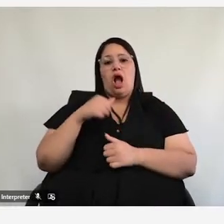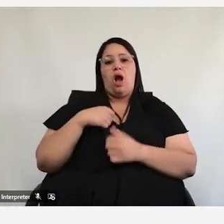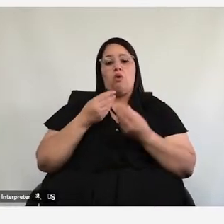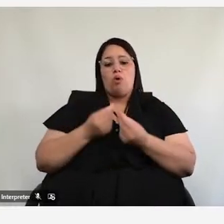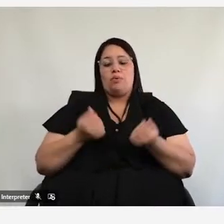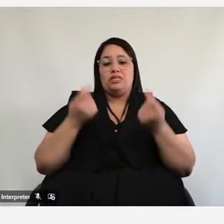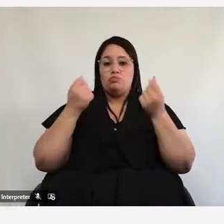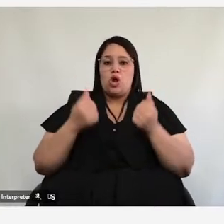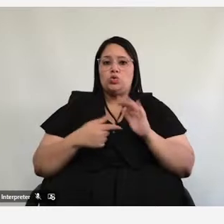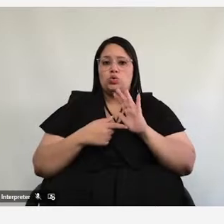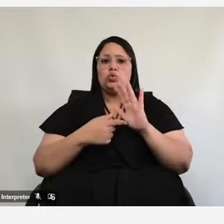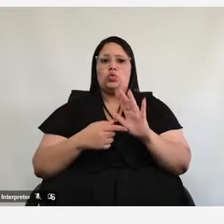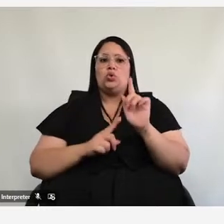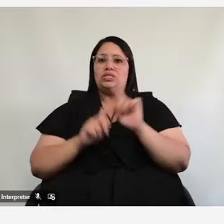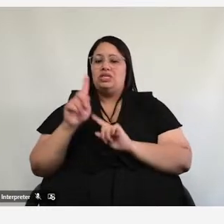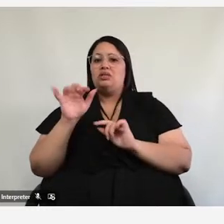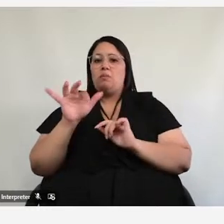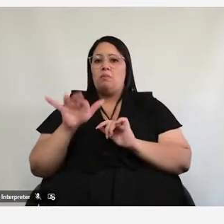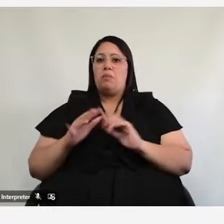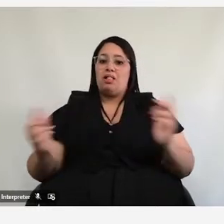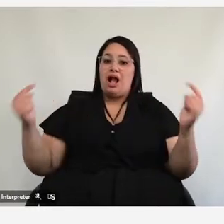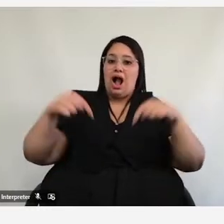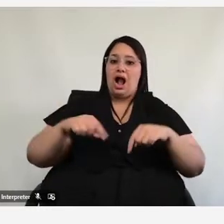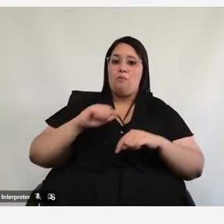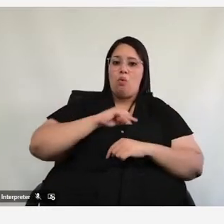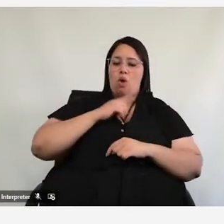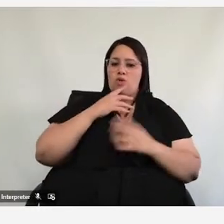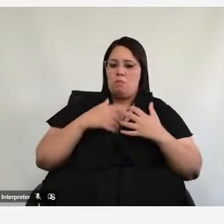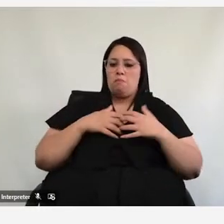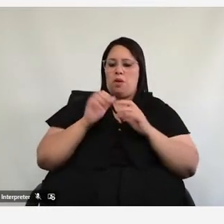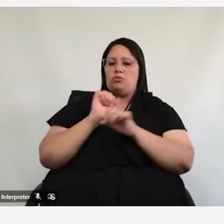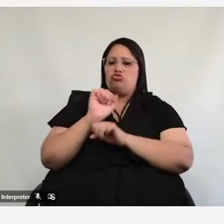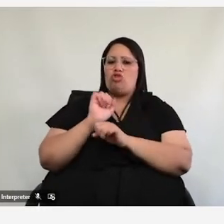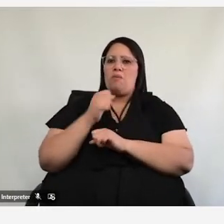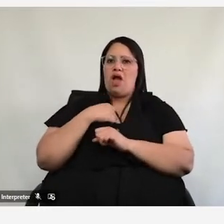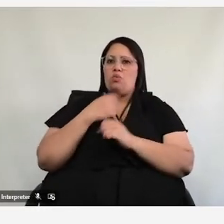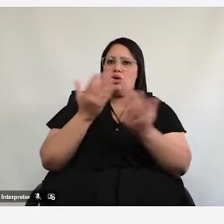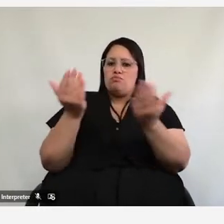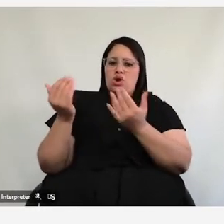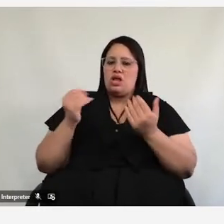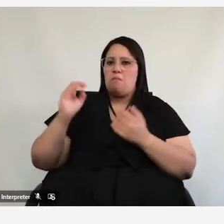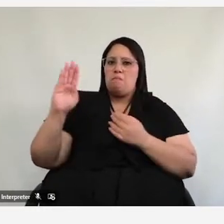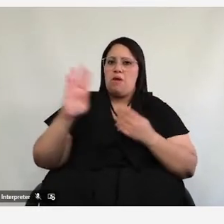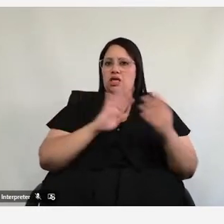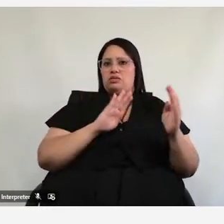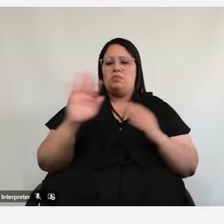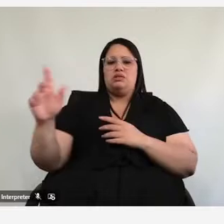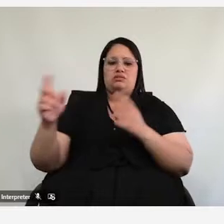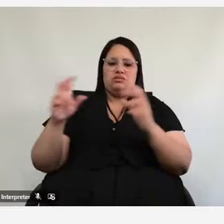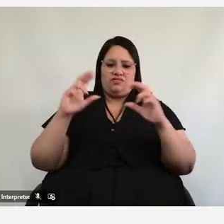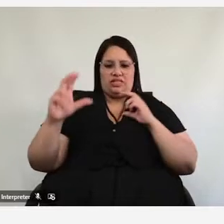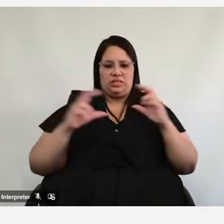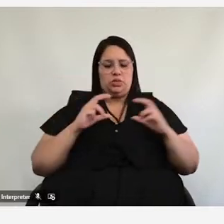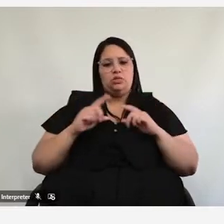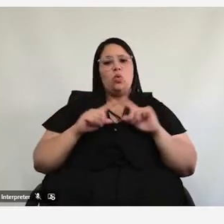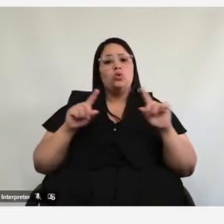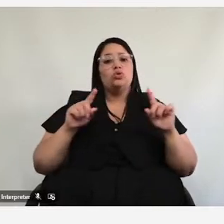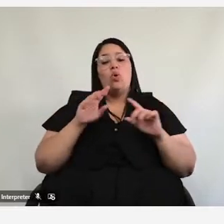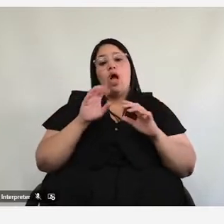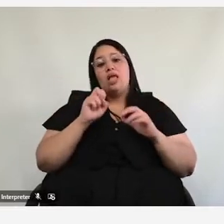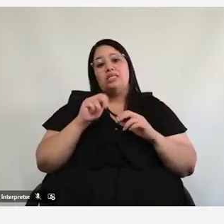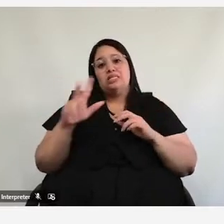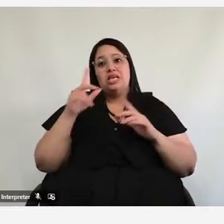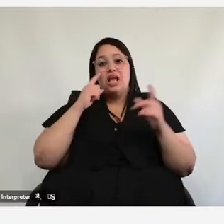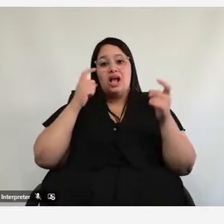prices reflect success. People flock here because we create jobs and we attract billions in investments. If the ANC governed